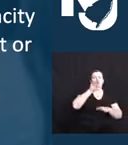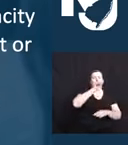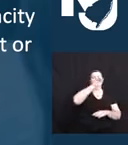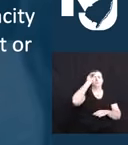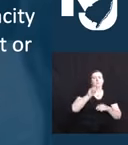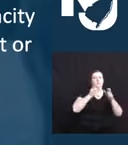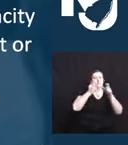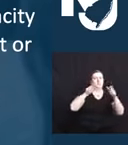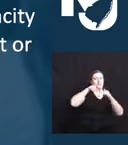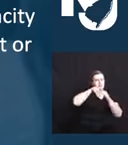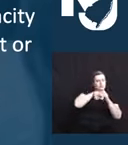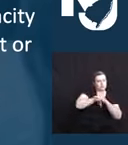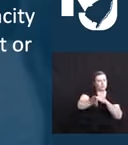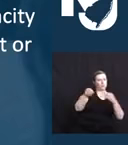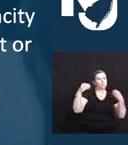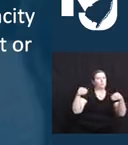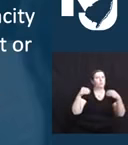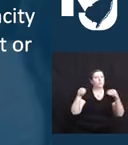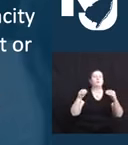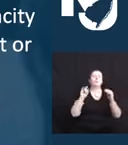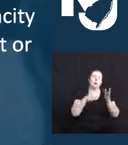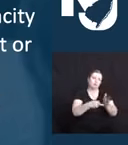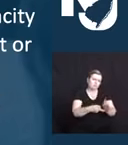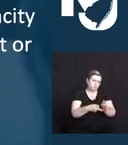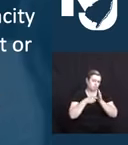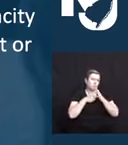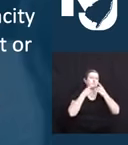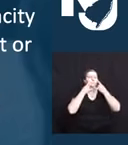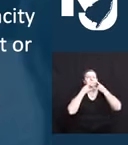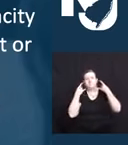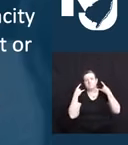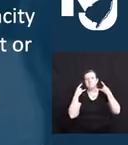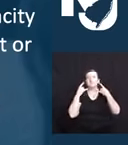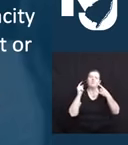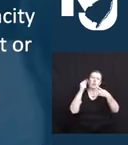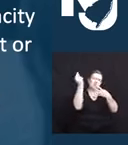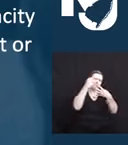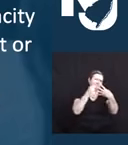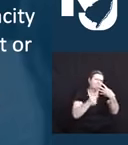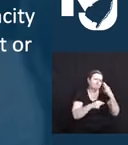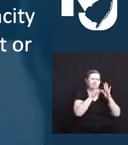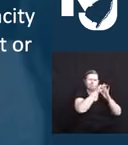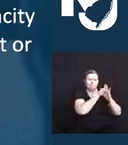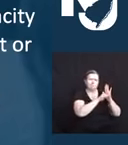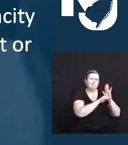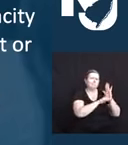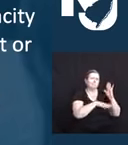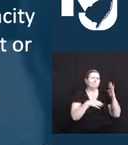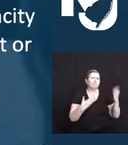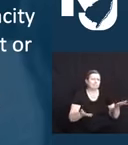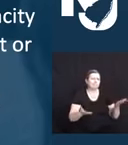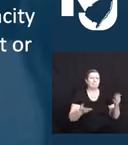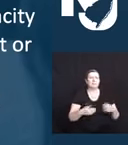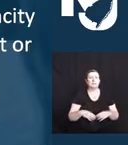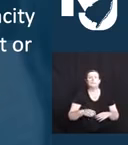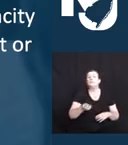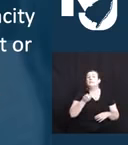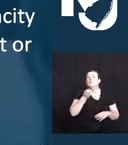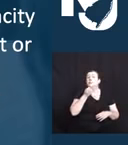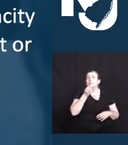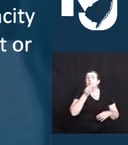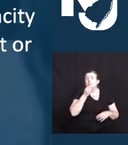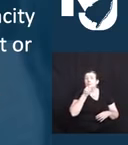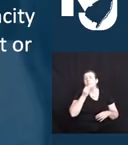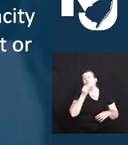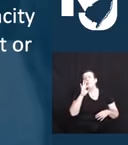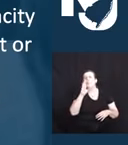wear face coverings, among other requirements. Common areas such as communal setting and food courts must remain